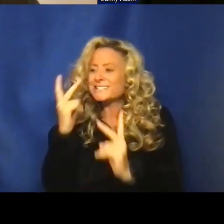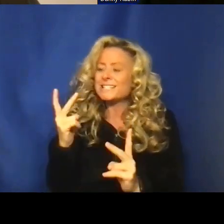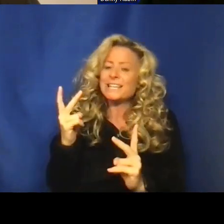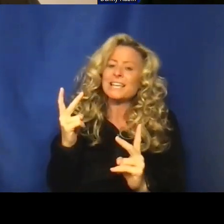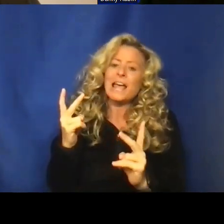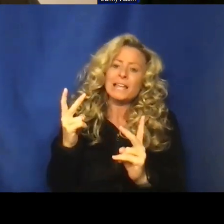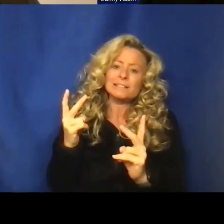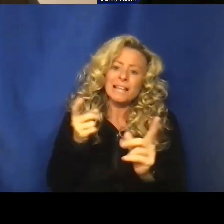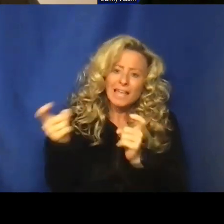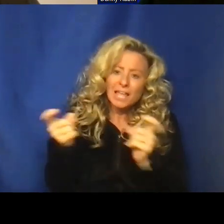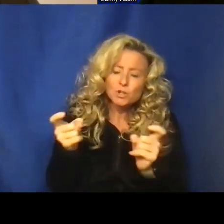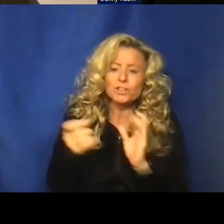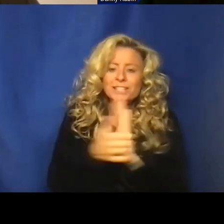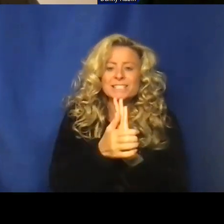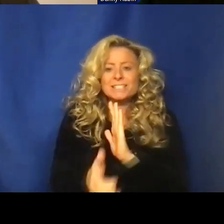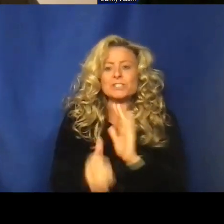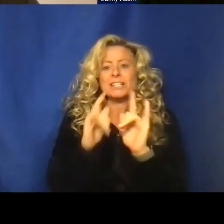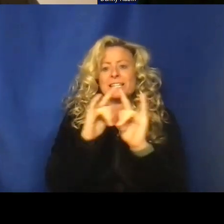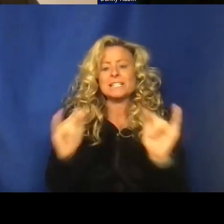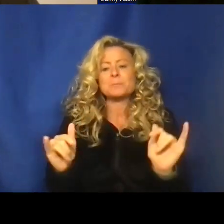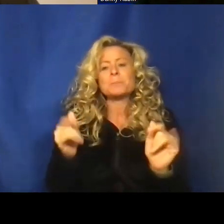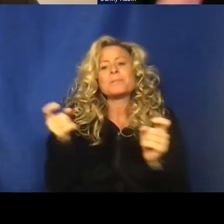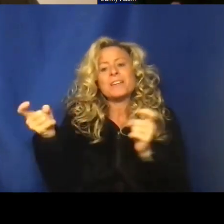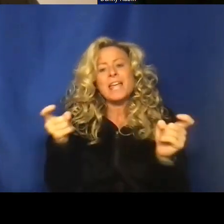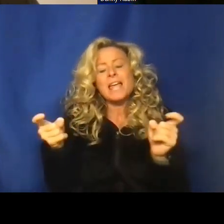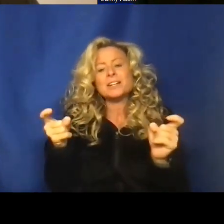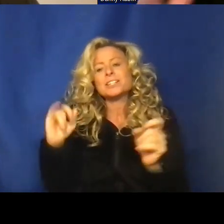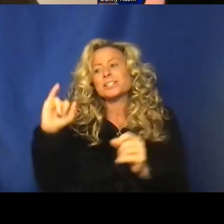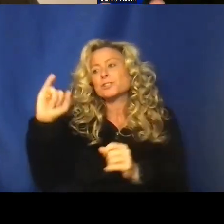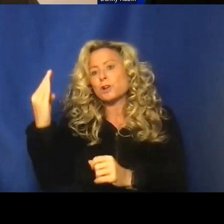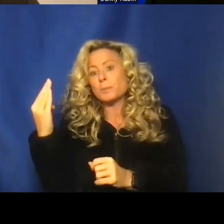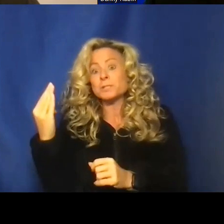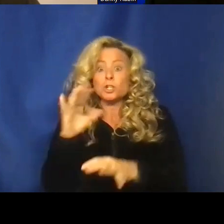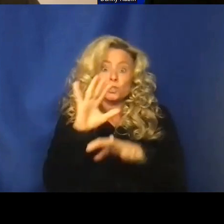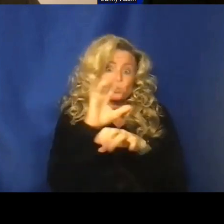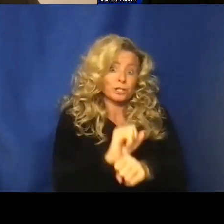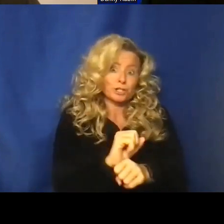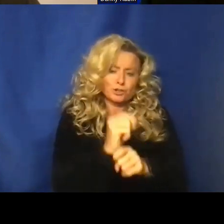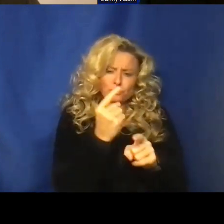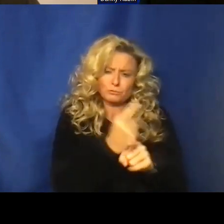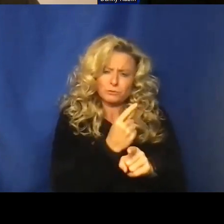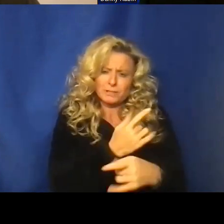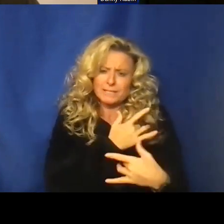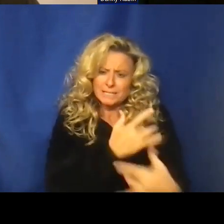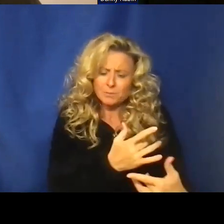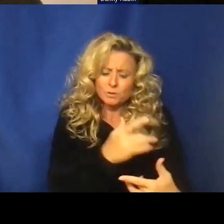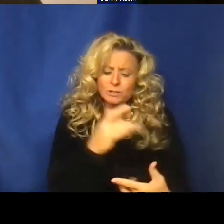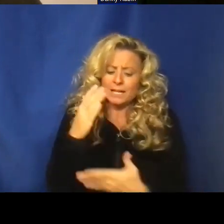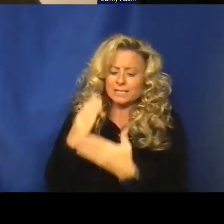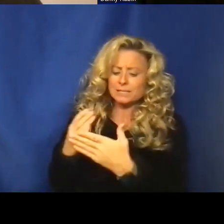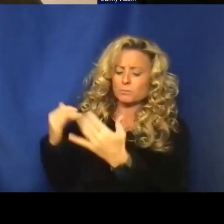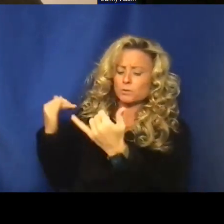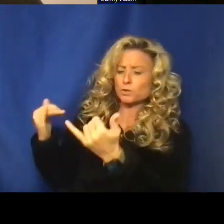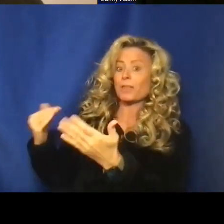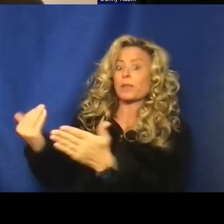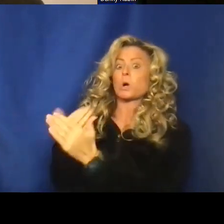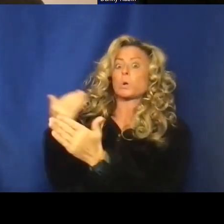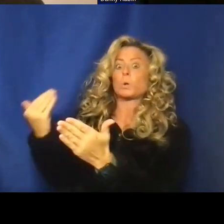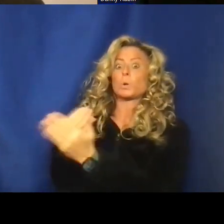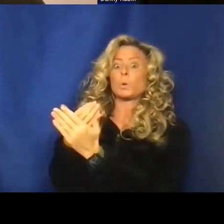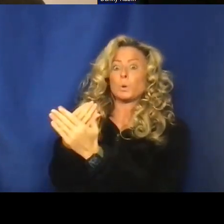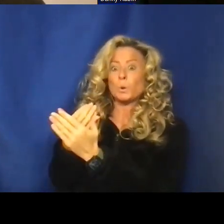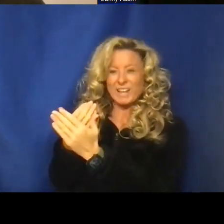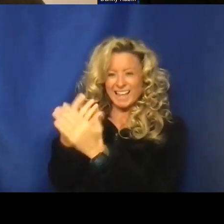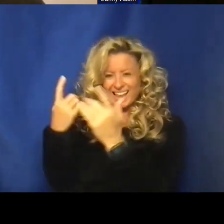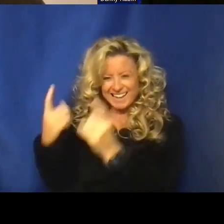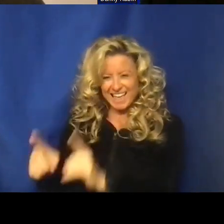we examine different jobs, some that are traditional jobs and some like today that are very new and coming